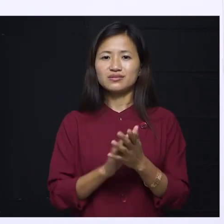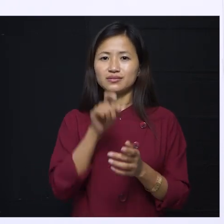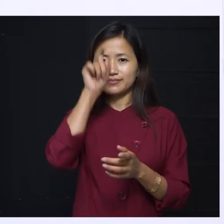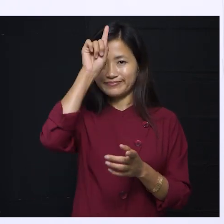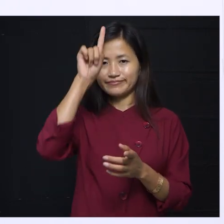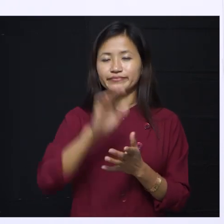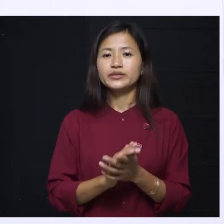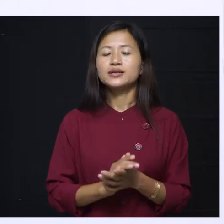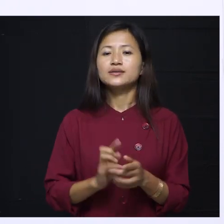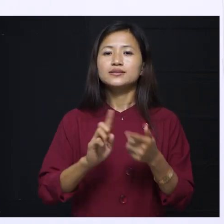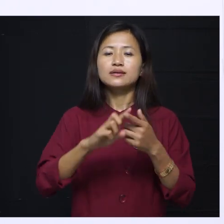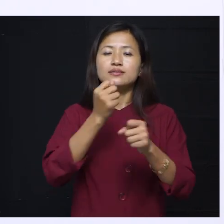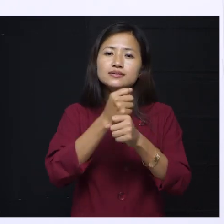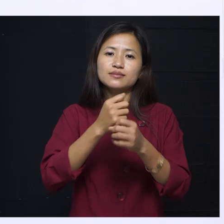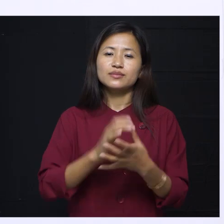take the example of